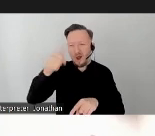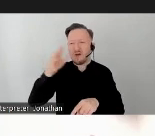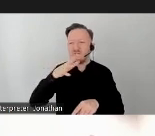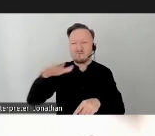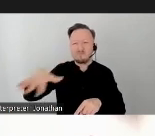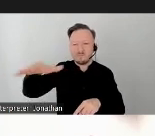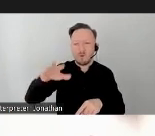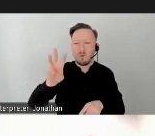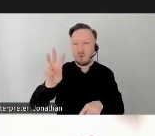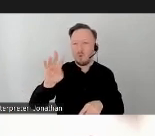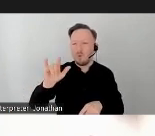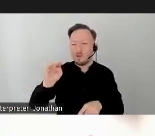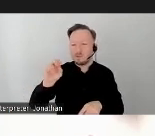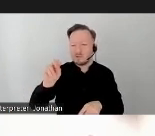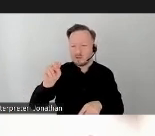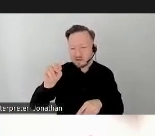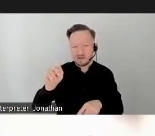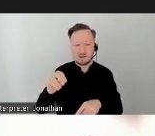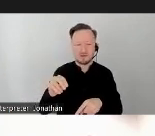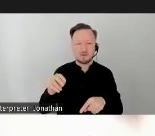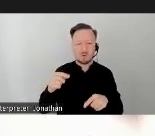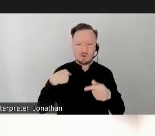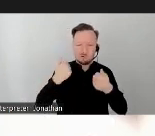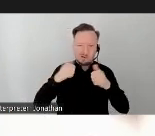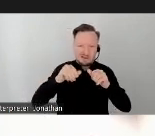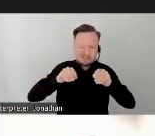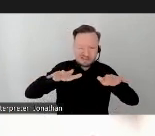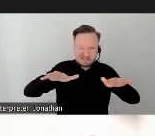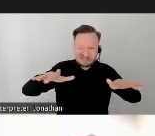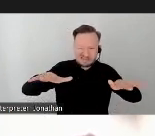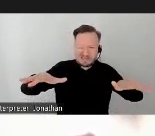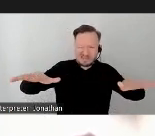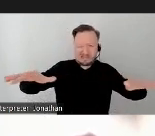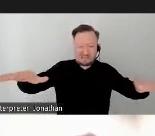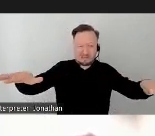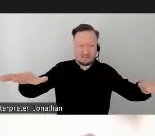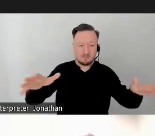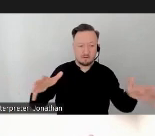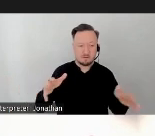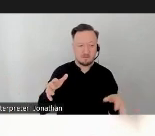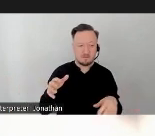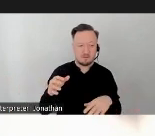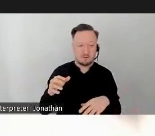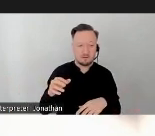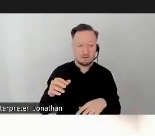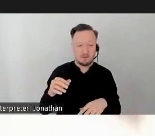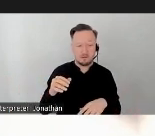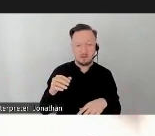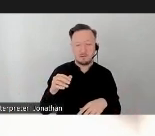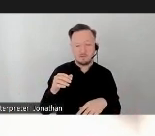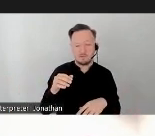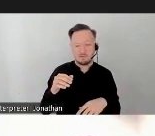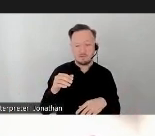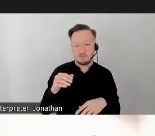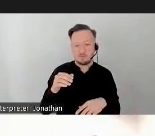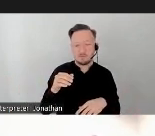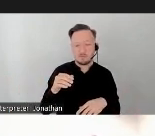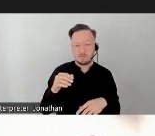we're just trying to spread our wings as far as this initiative will take us. We